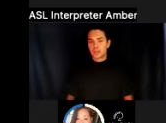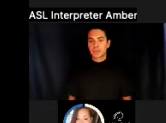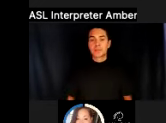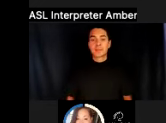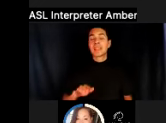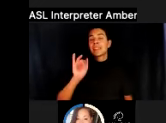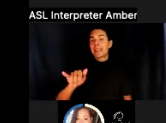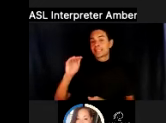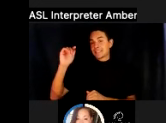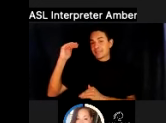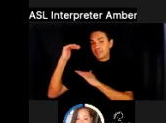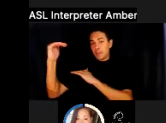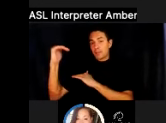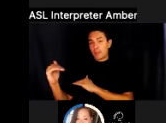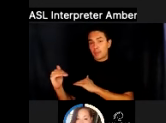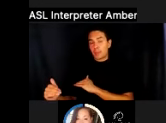a subpoena.